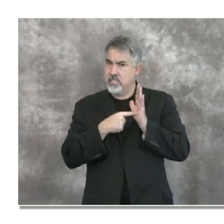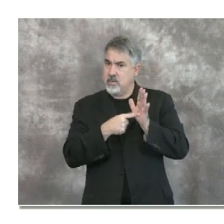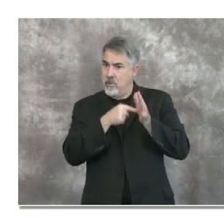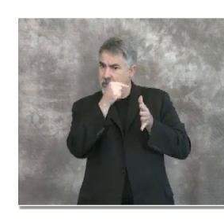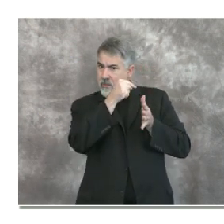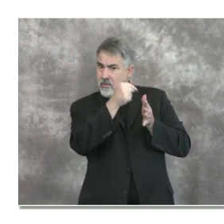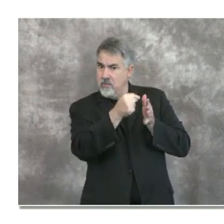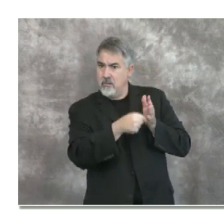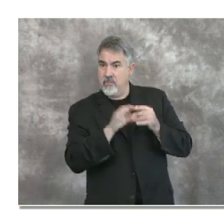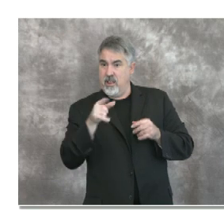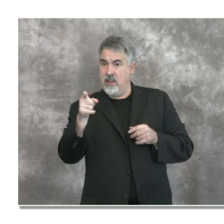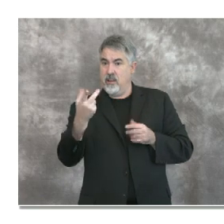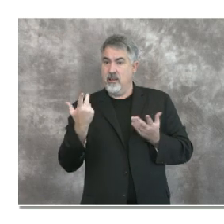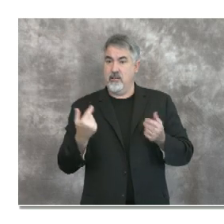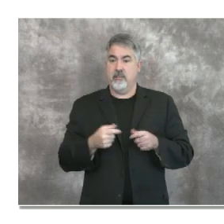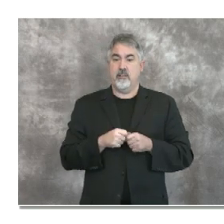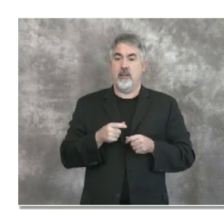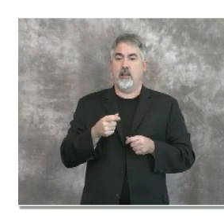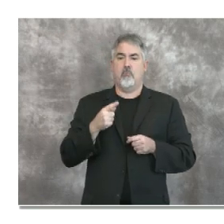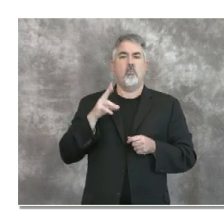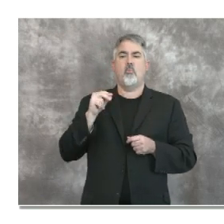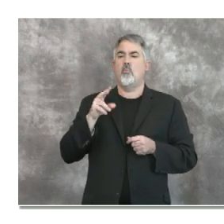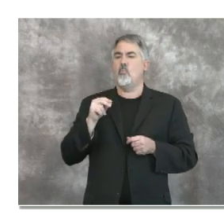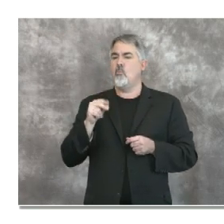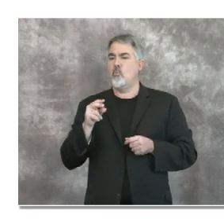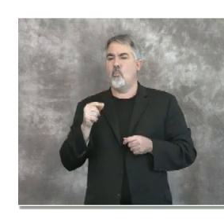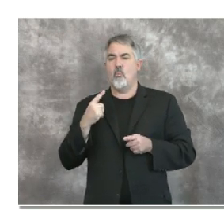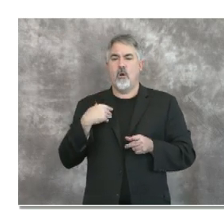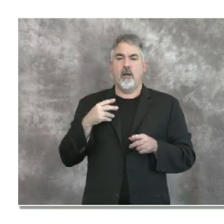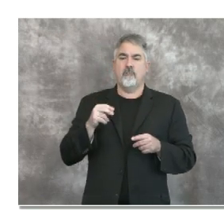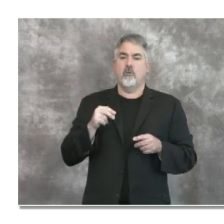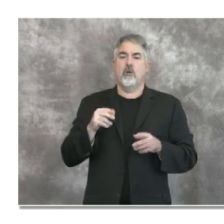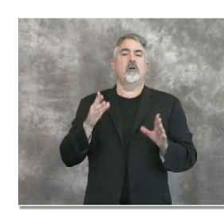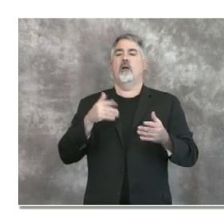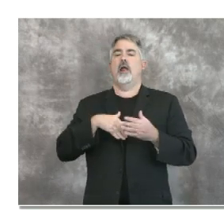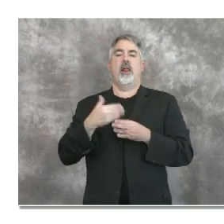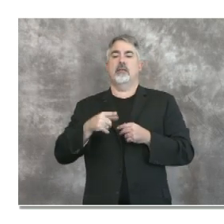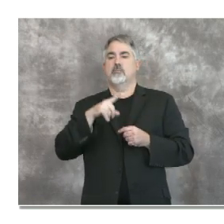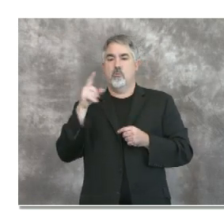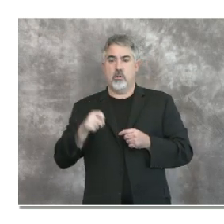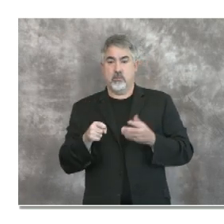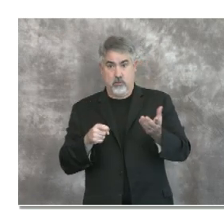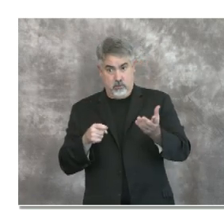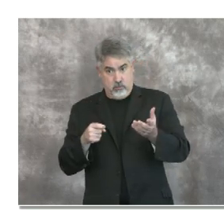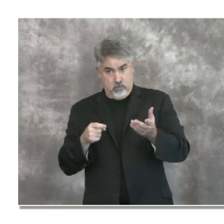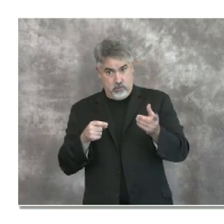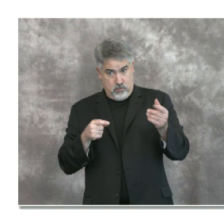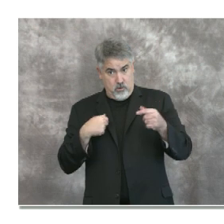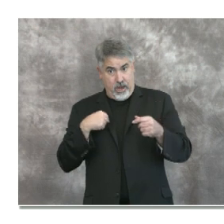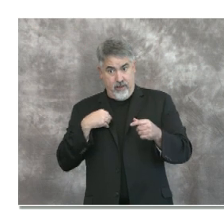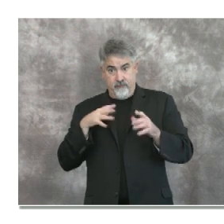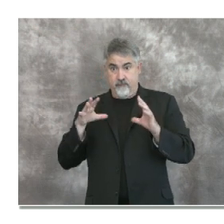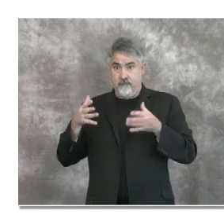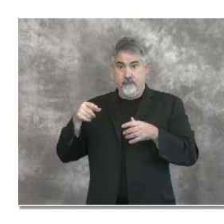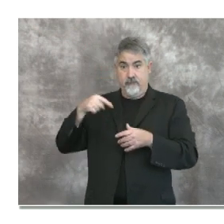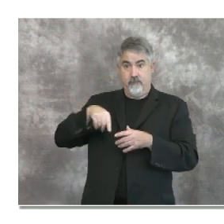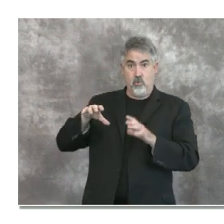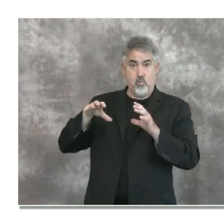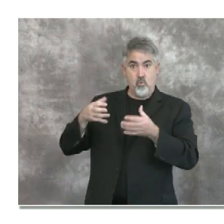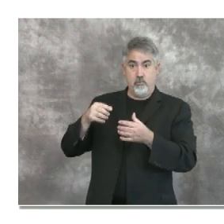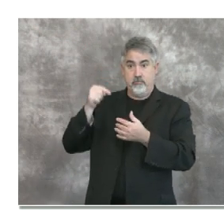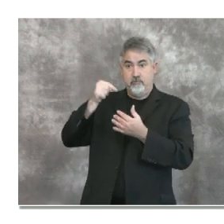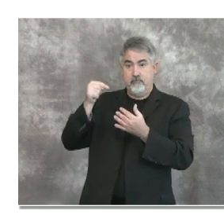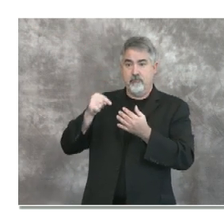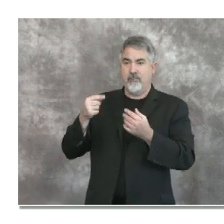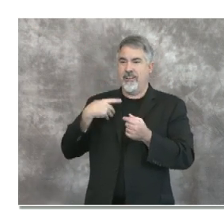answer is no, the next question asked should be, do you belong in one of the following groups? And you can see the